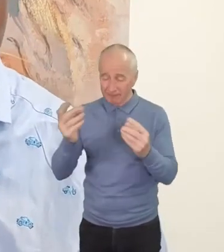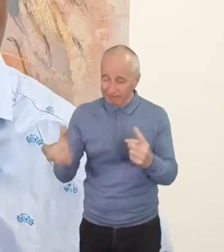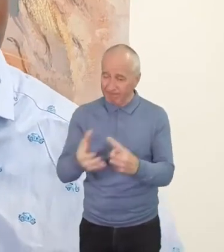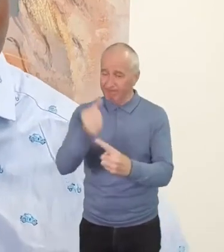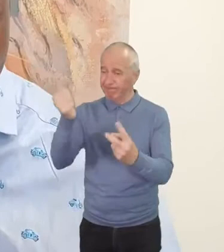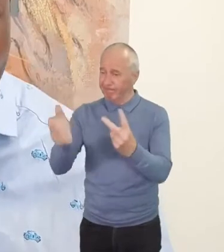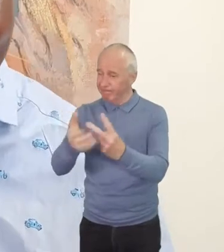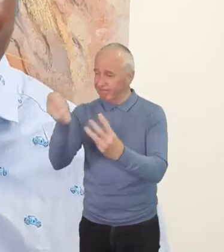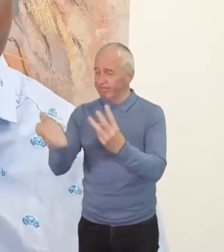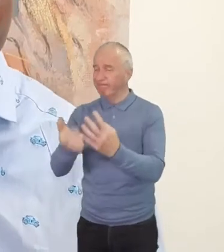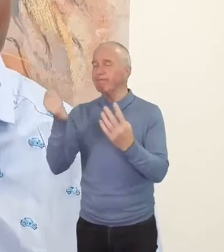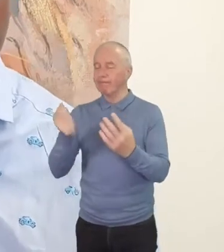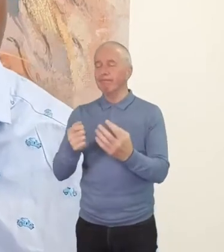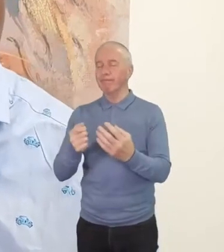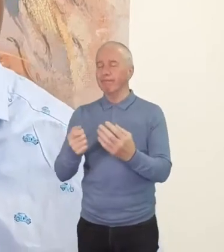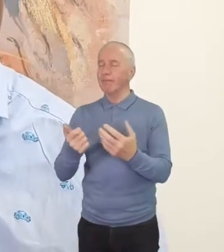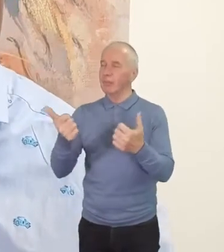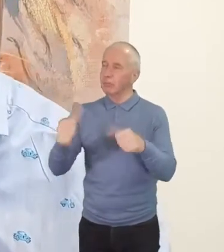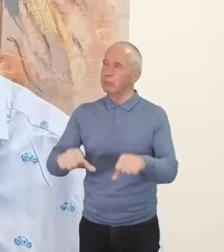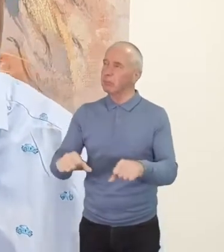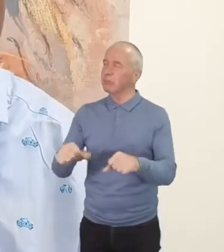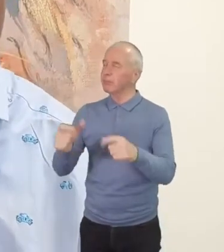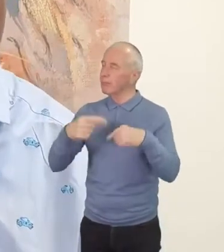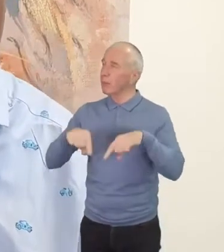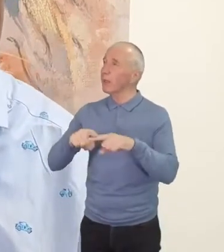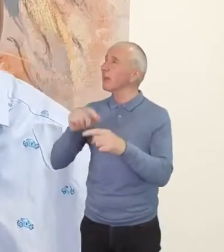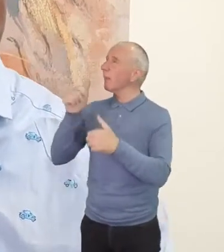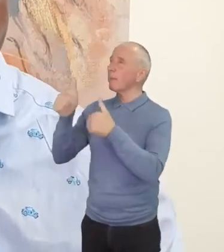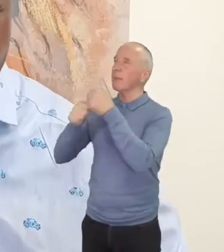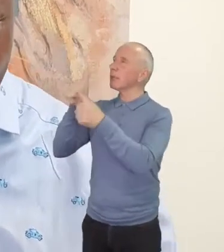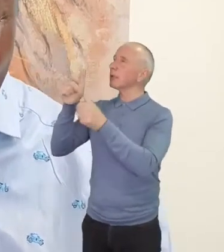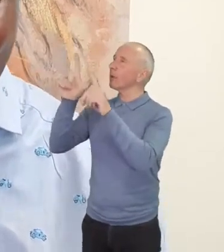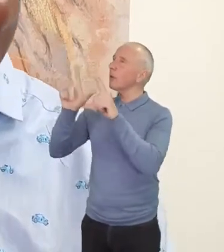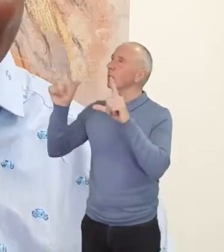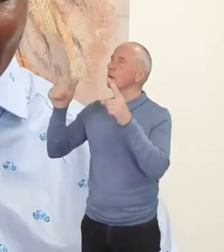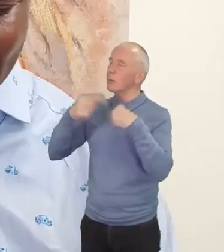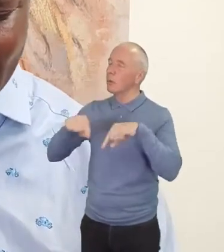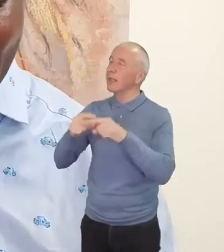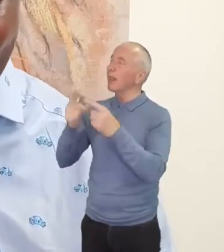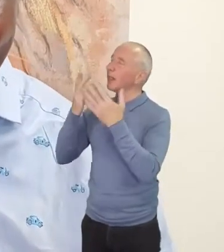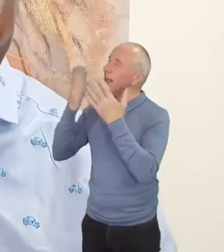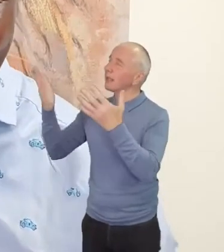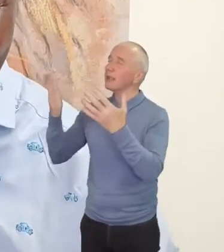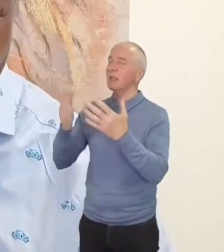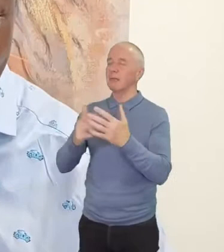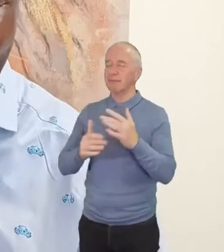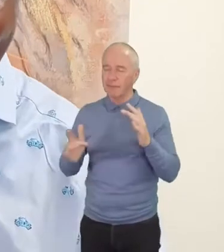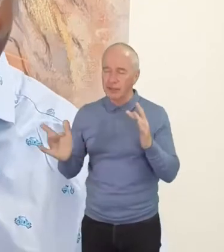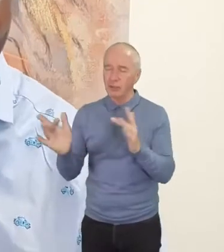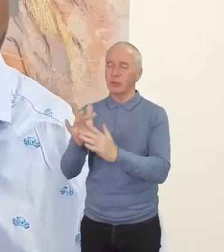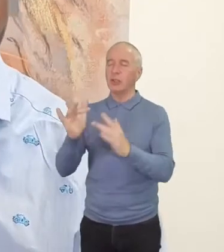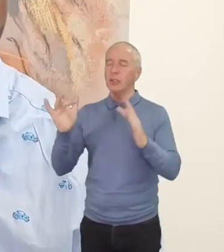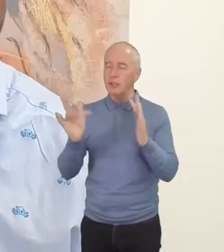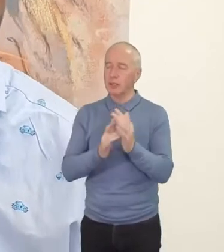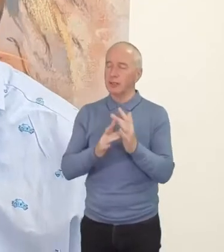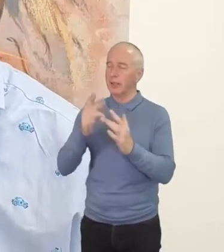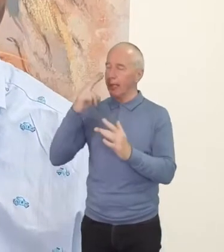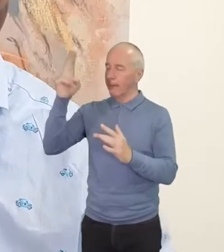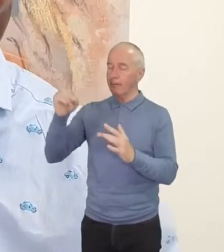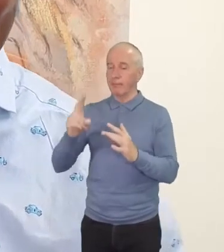possible. We bless you, Lord, and we thank you. In Jesus' name, amen.